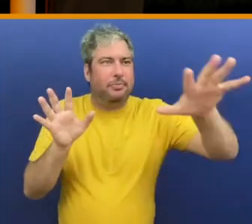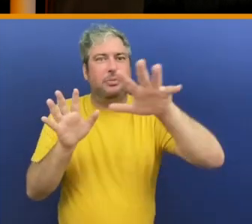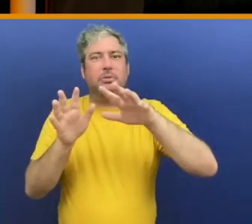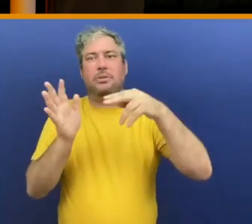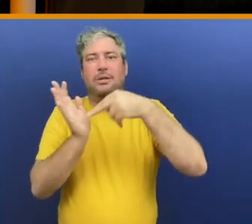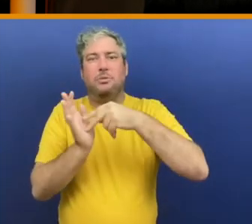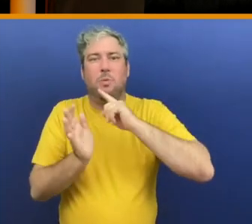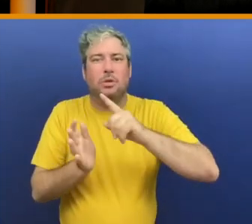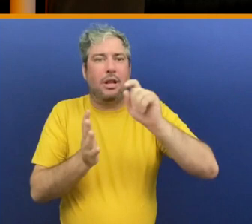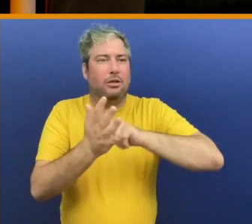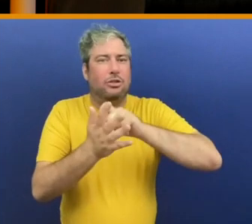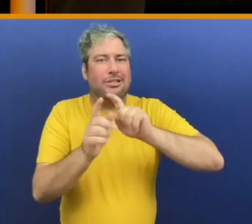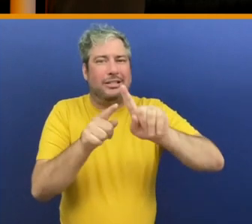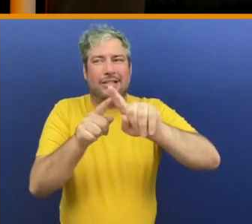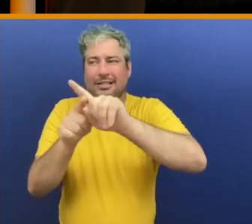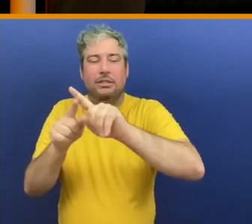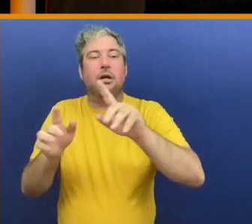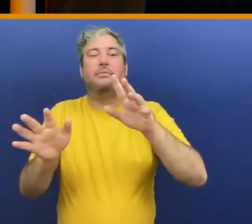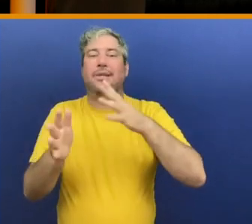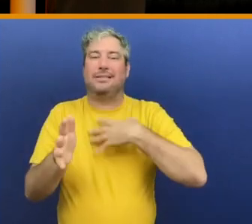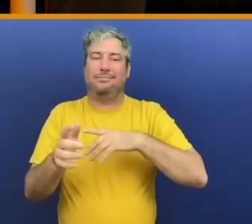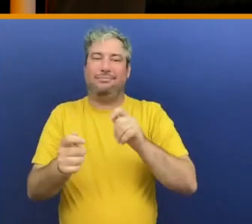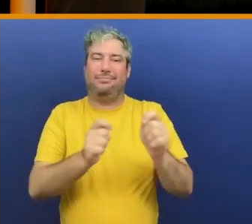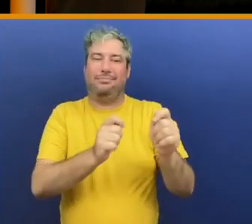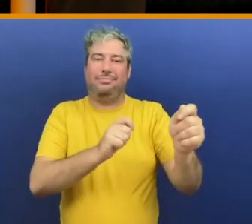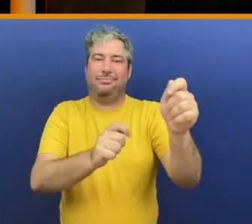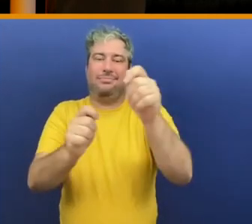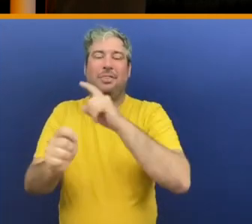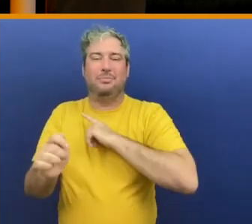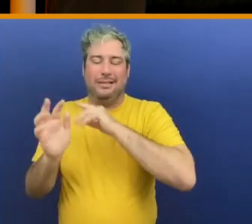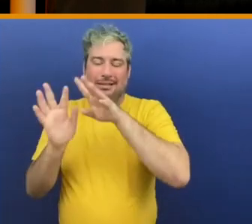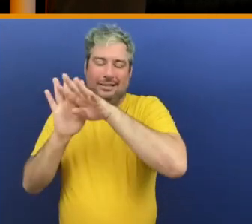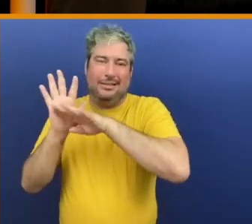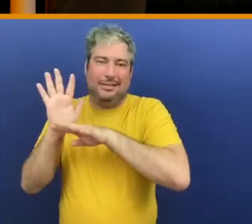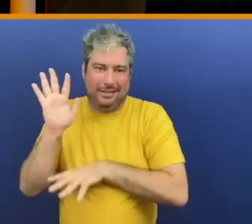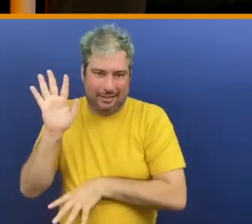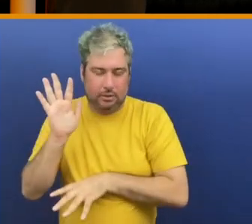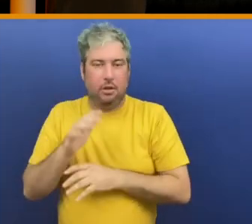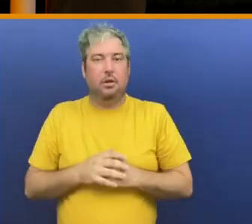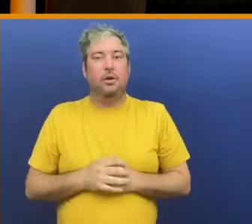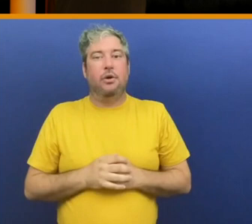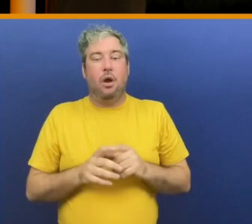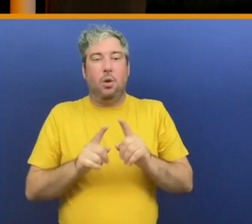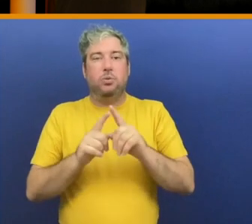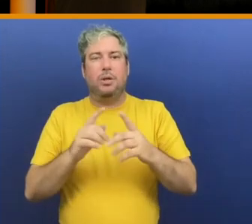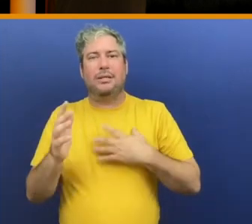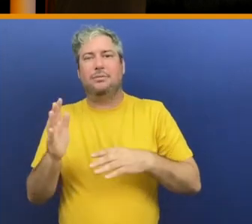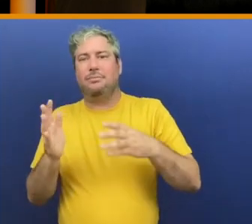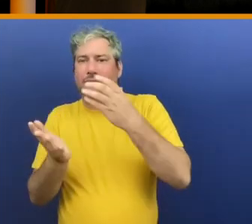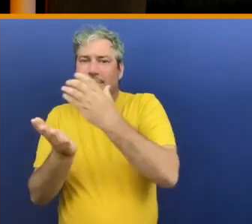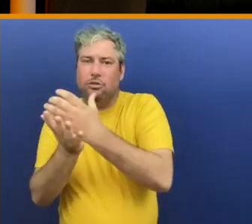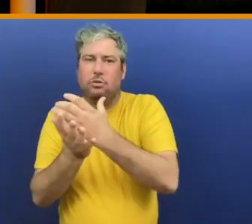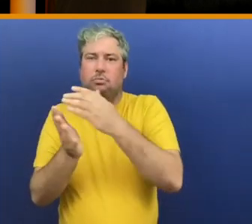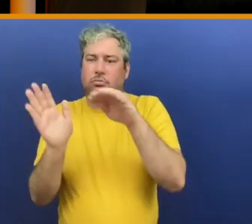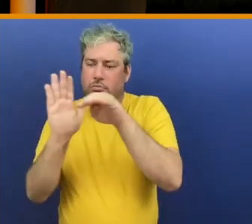need a new section formally laying out the rules under which they will operate in the future. We do need all the different parts to